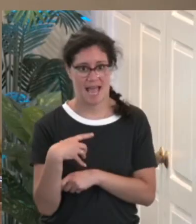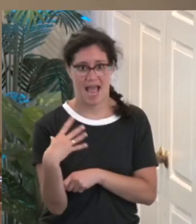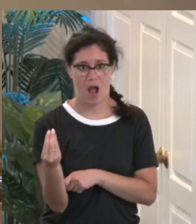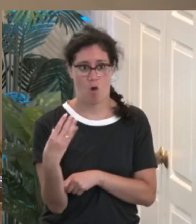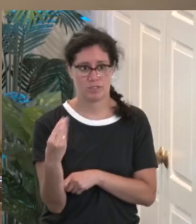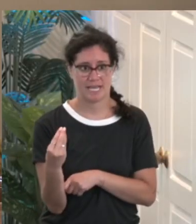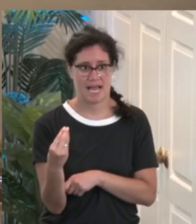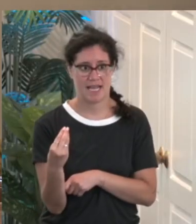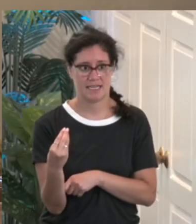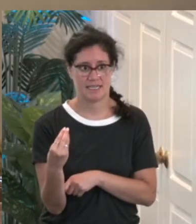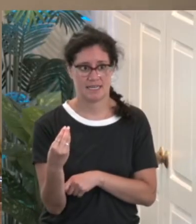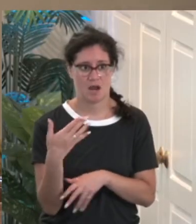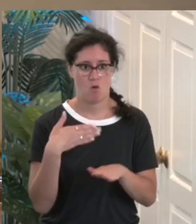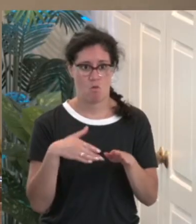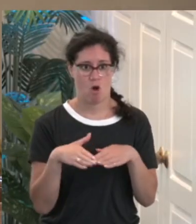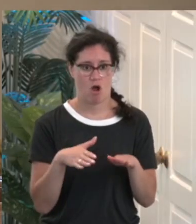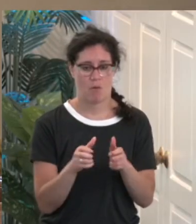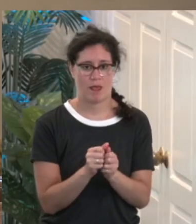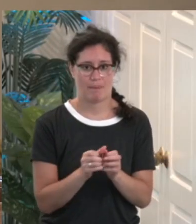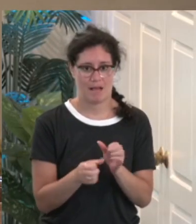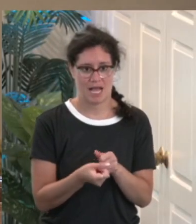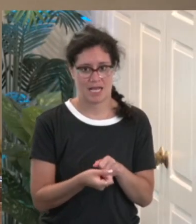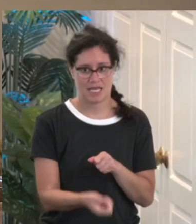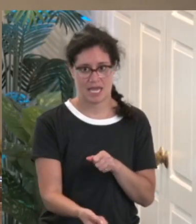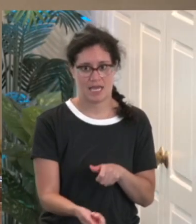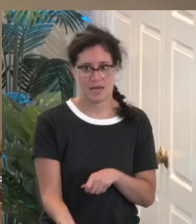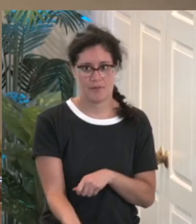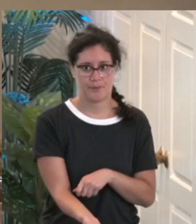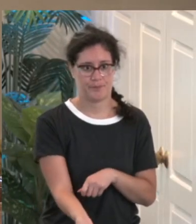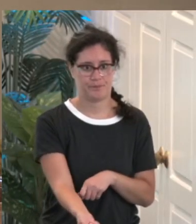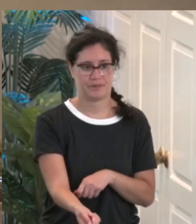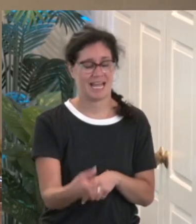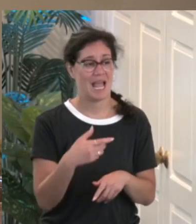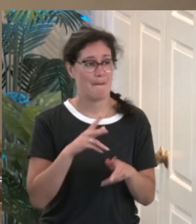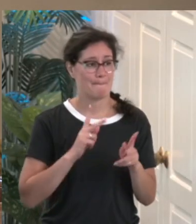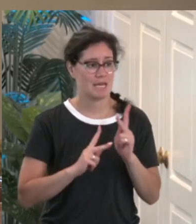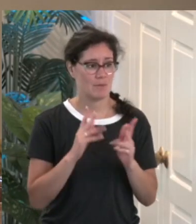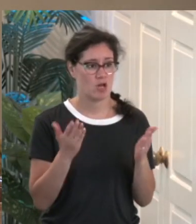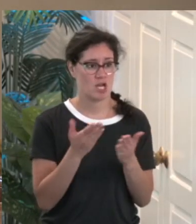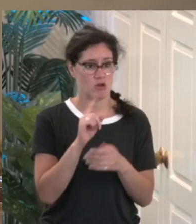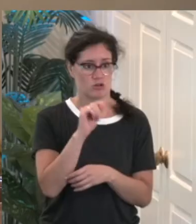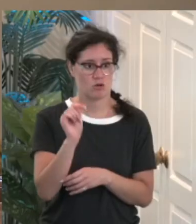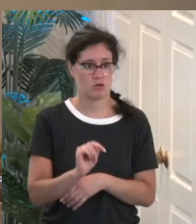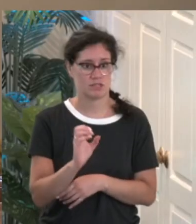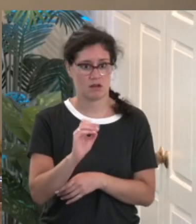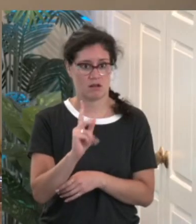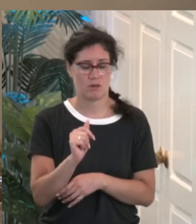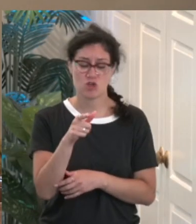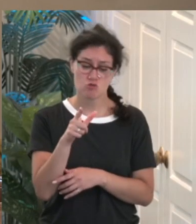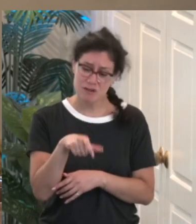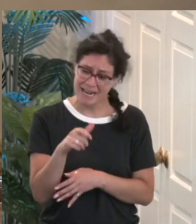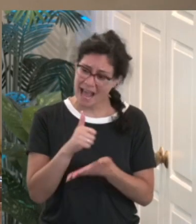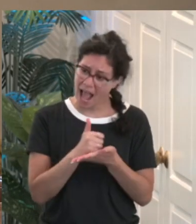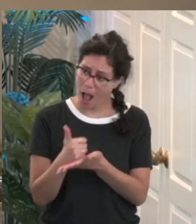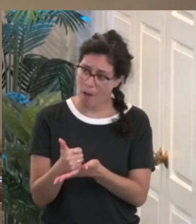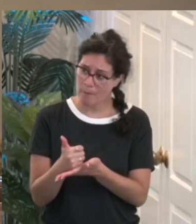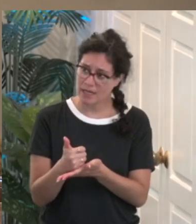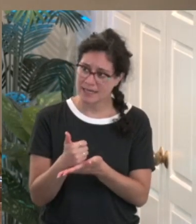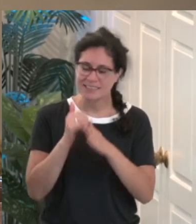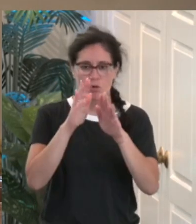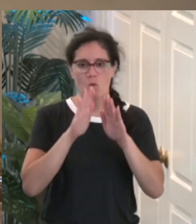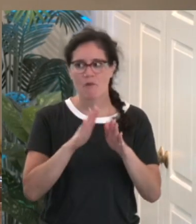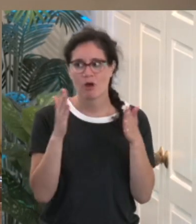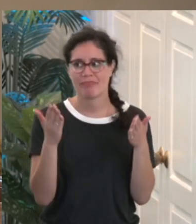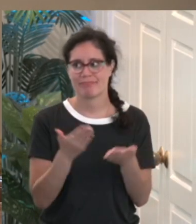outside walking with my cane, and people in Tulsa, Oklahoma say, do you need any help? It's a wonderful thing. The